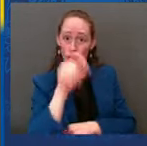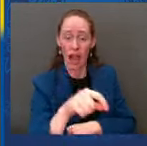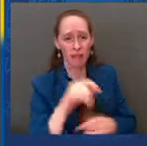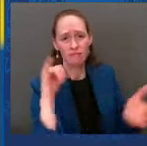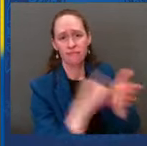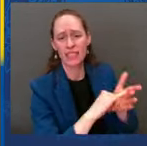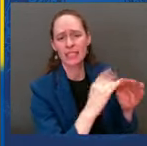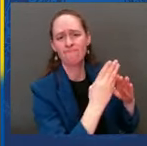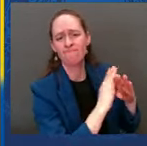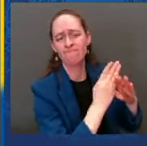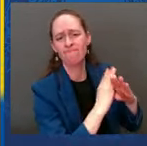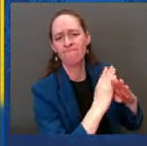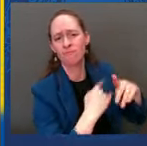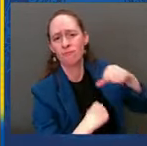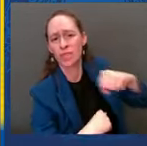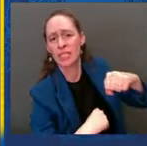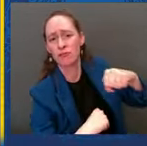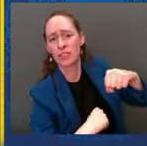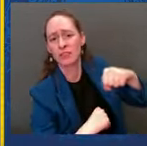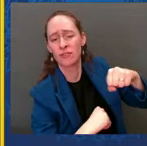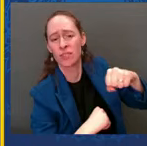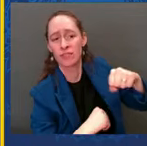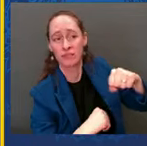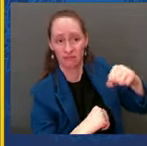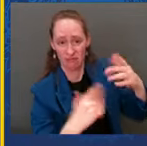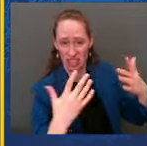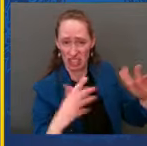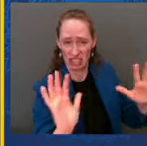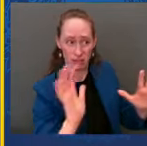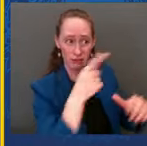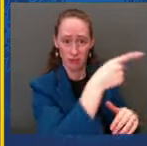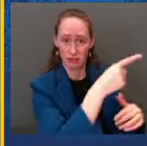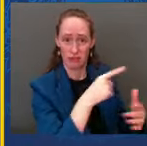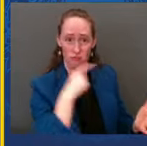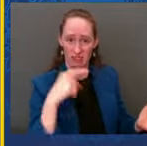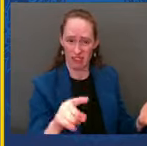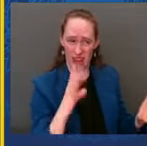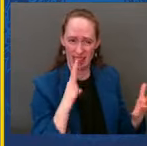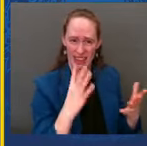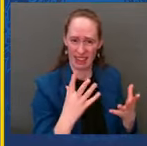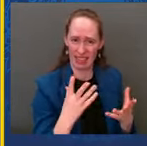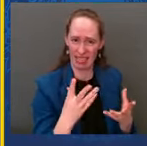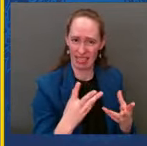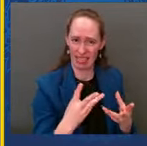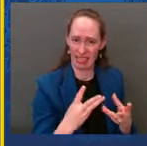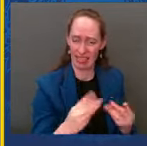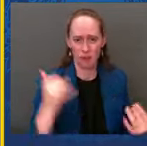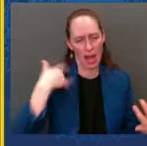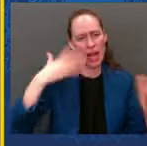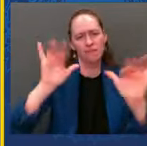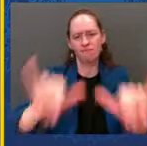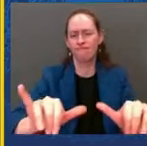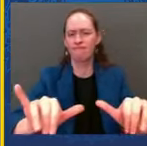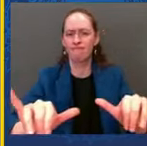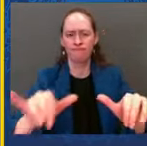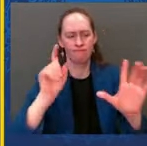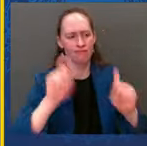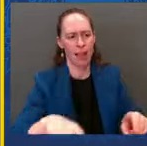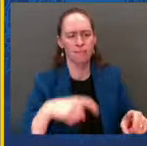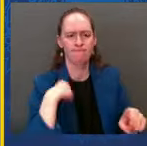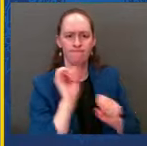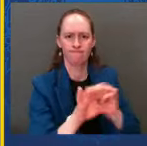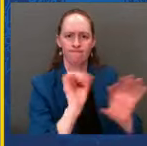we're making sure Ukraine can defend itself. The United States has assembled a worldwide coalition